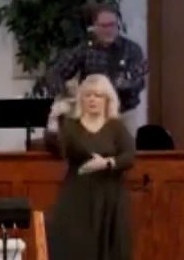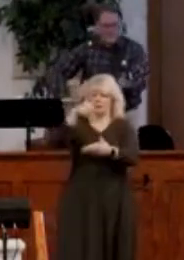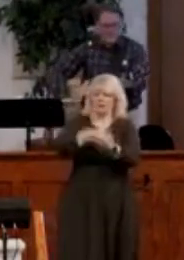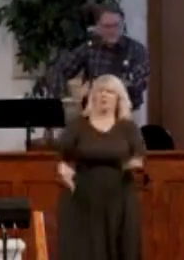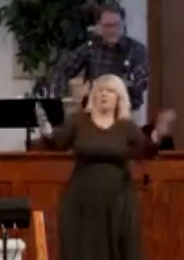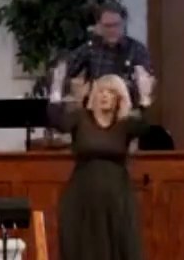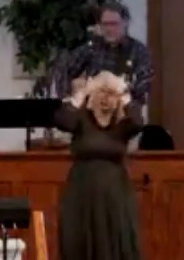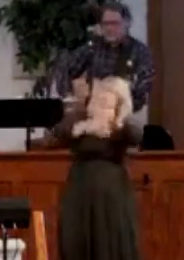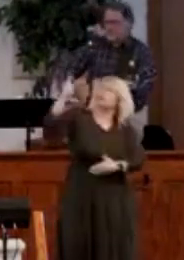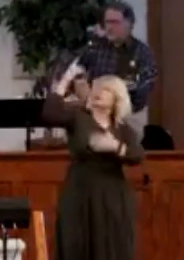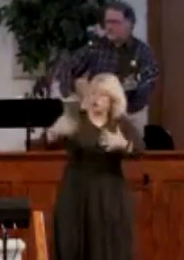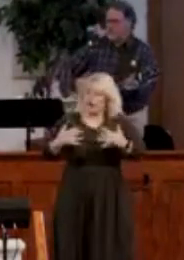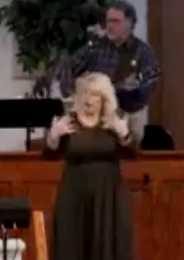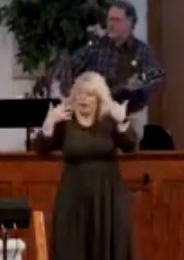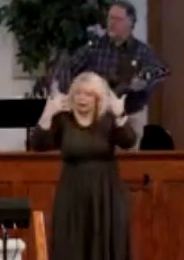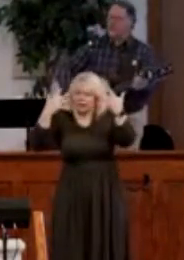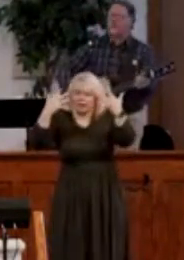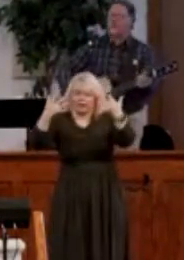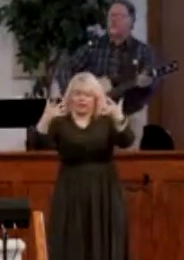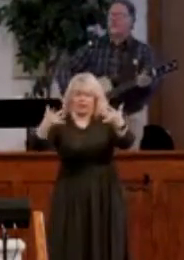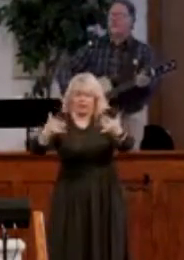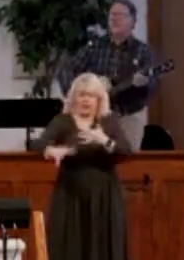Into the darkness you shine,